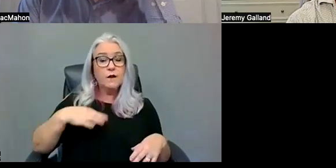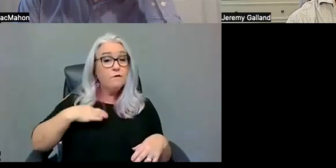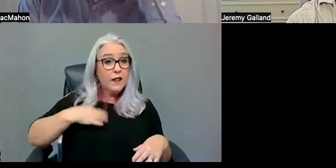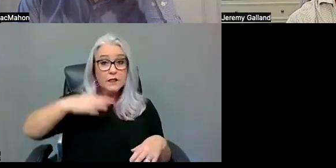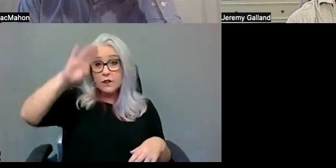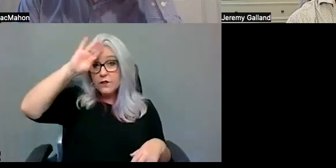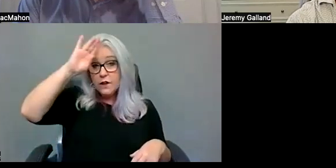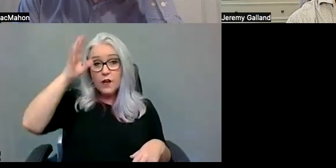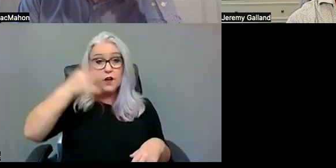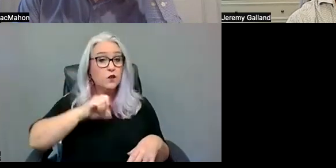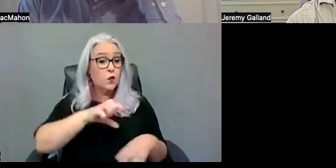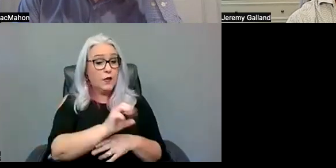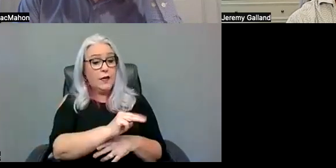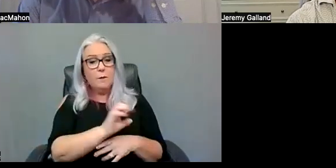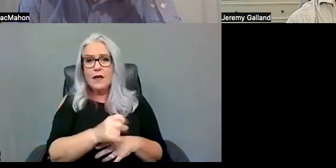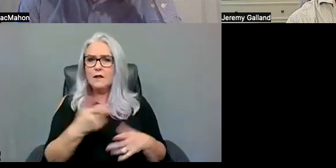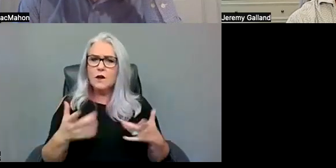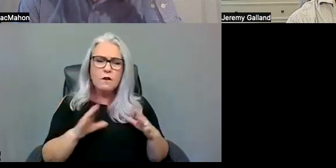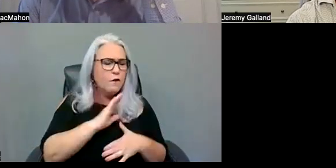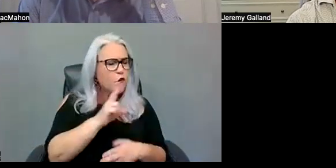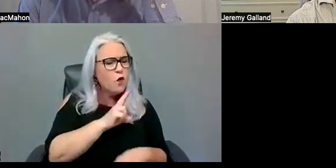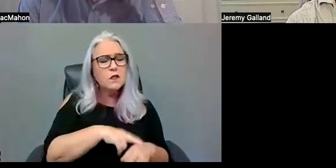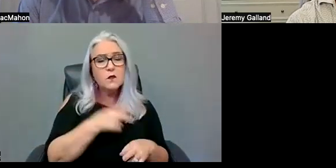time when you needed them, there's no question that you would.